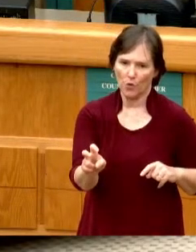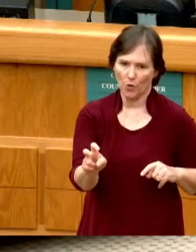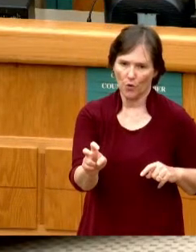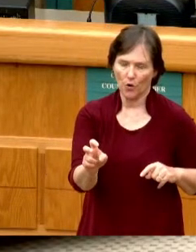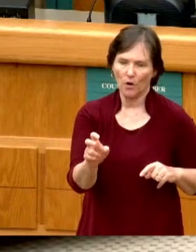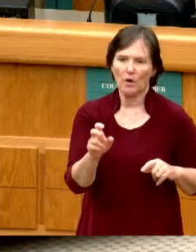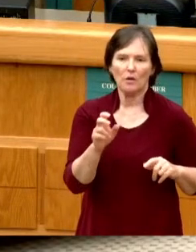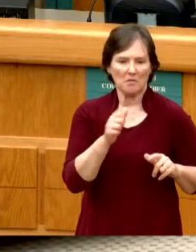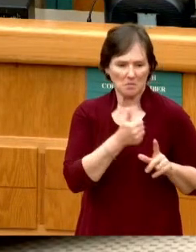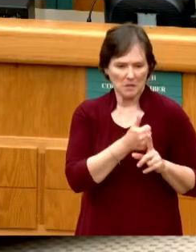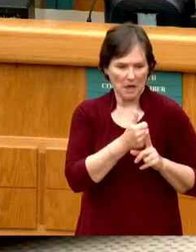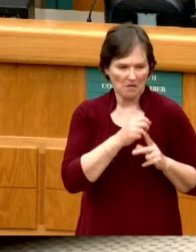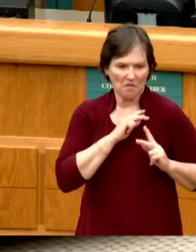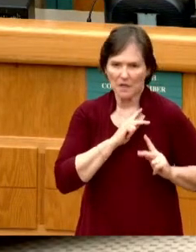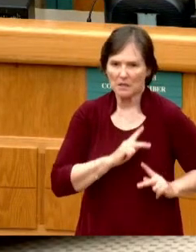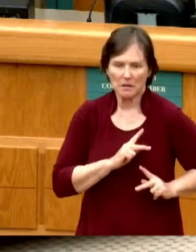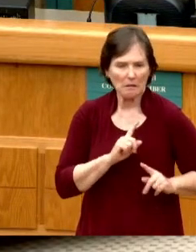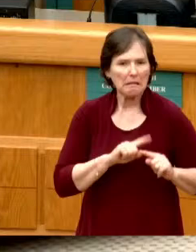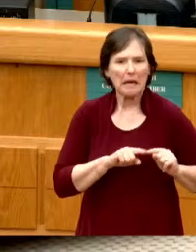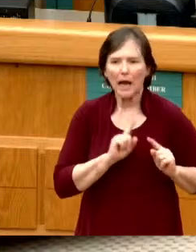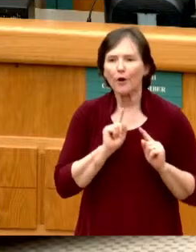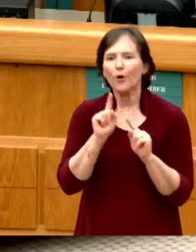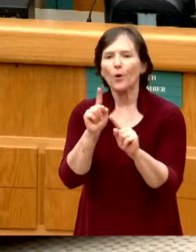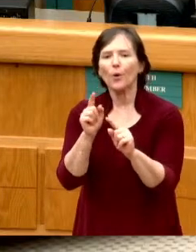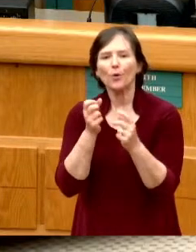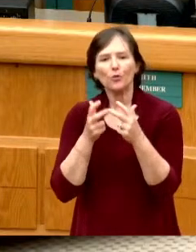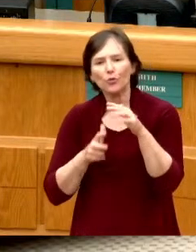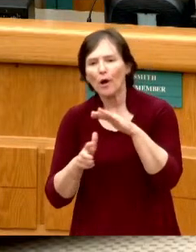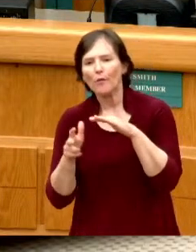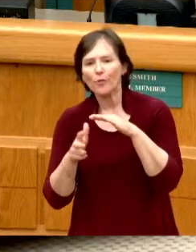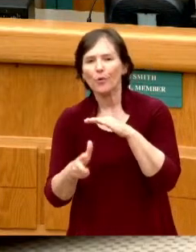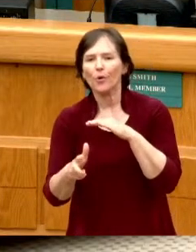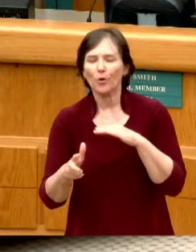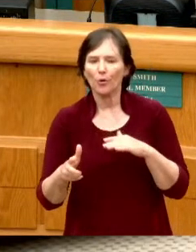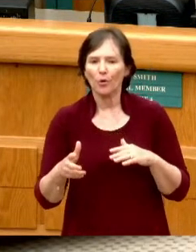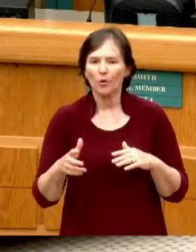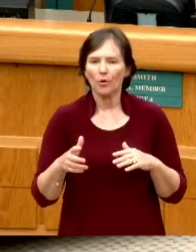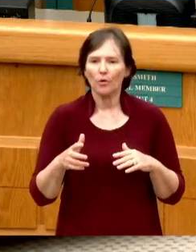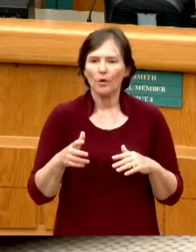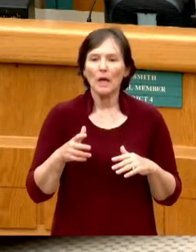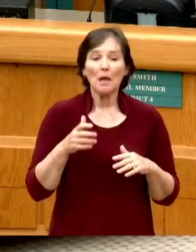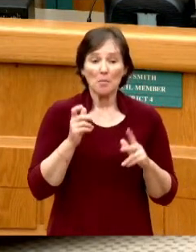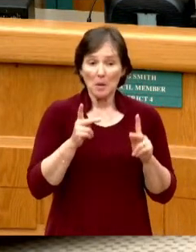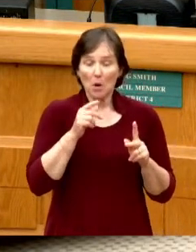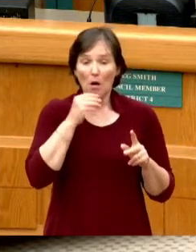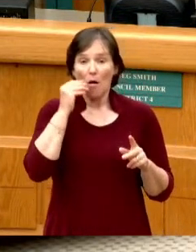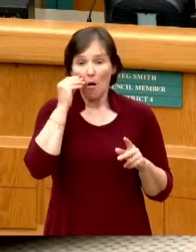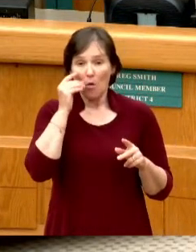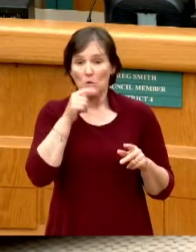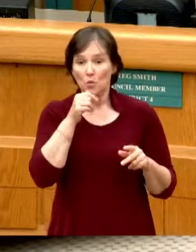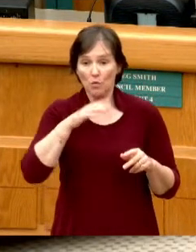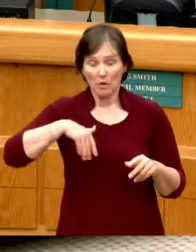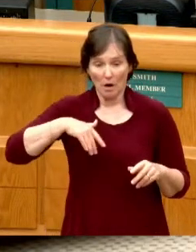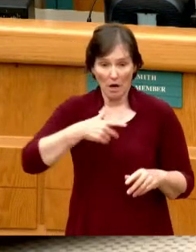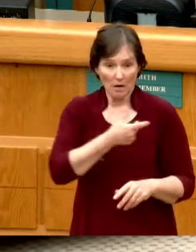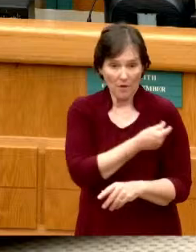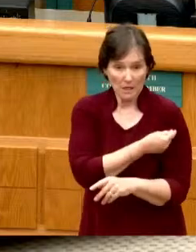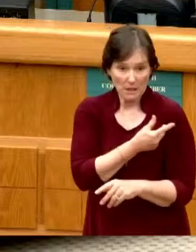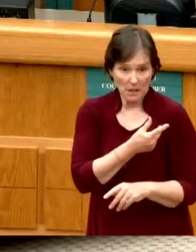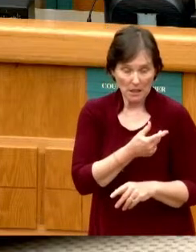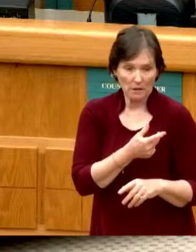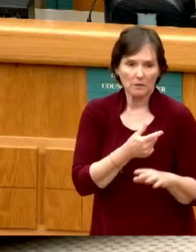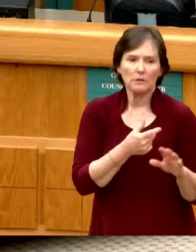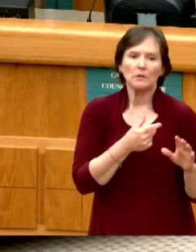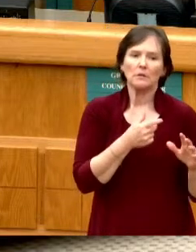make it to the drive-through. For the providers who have not gotten vaccinated already, I would advise you to please come through one